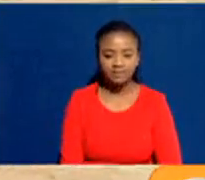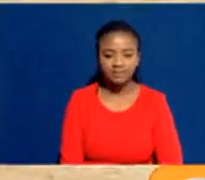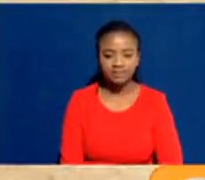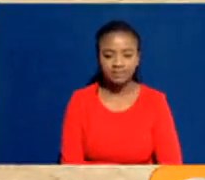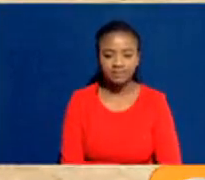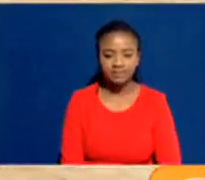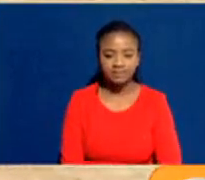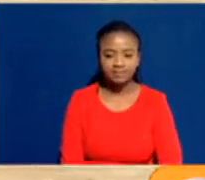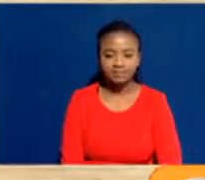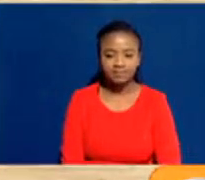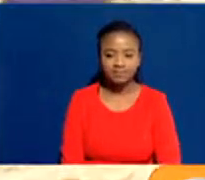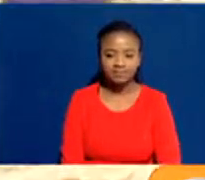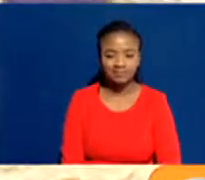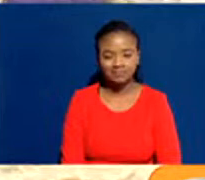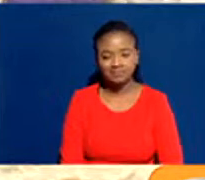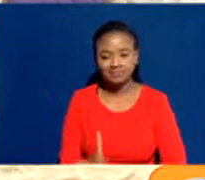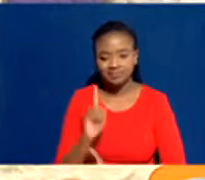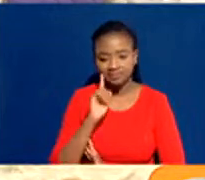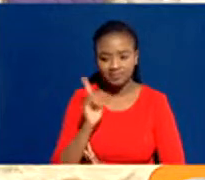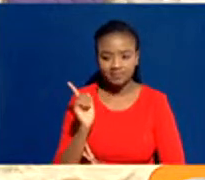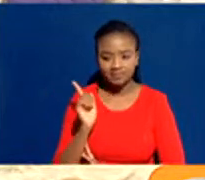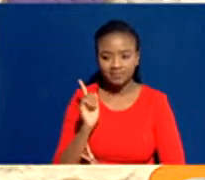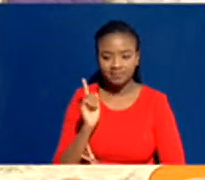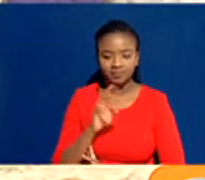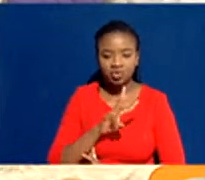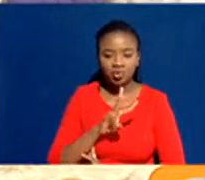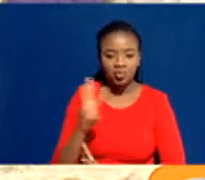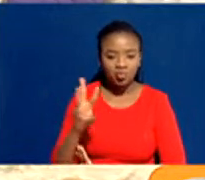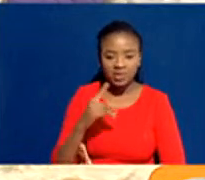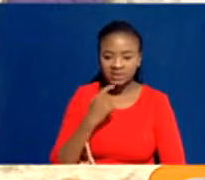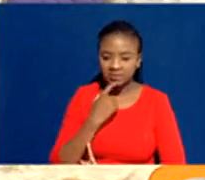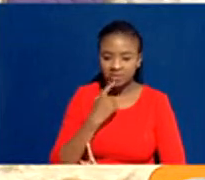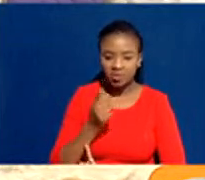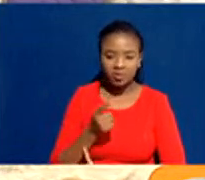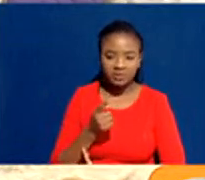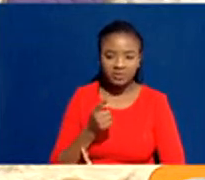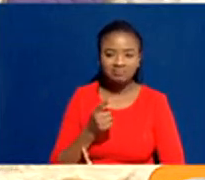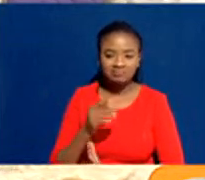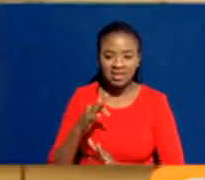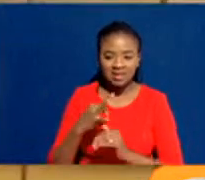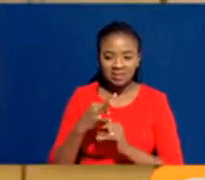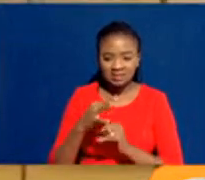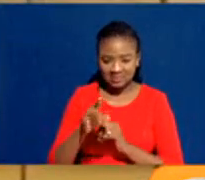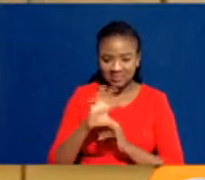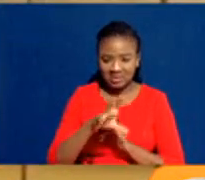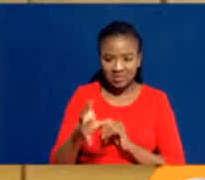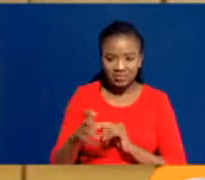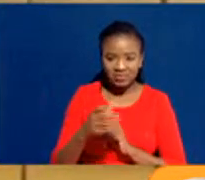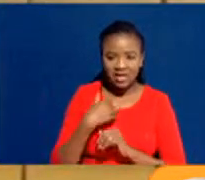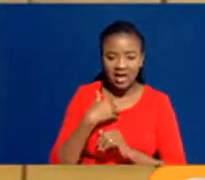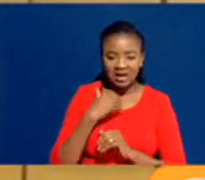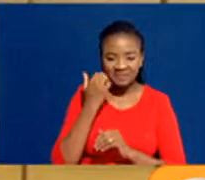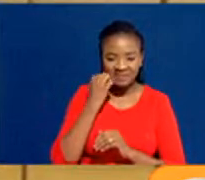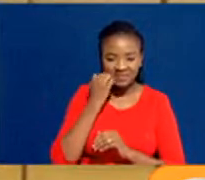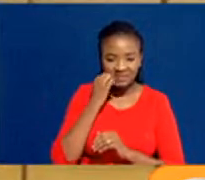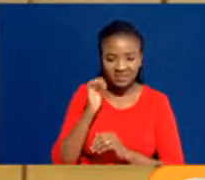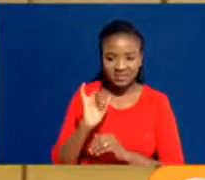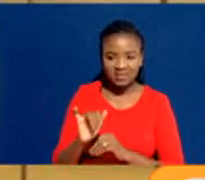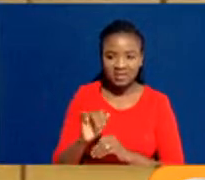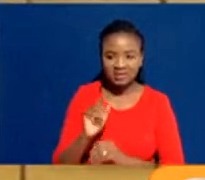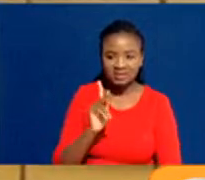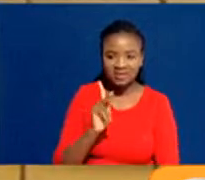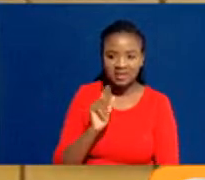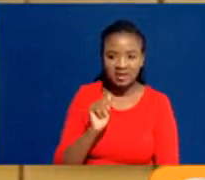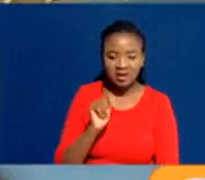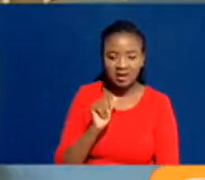In Kacheliba constituency, West Pokot County, one of the 8 counties that have reported cases of leishmaniasis or Kala-azar over the